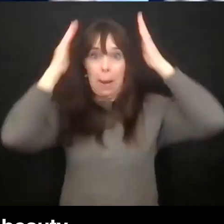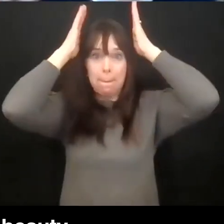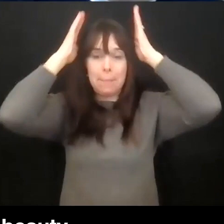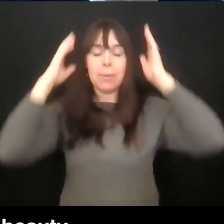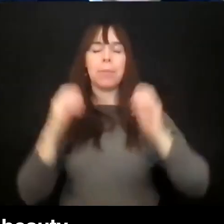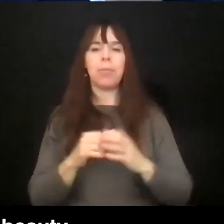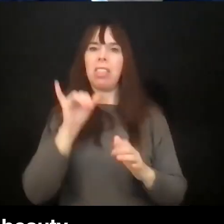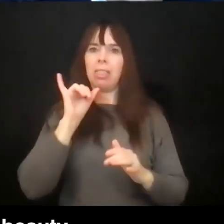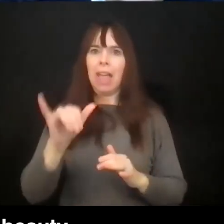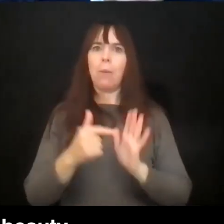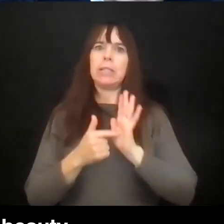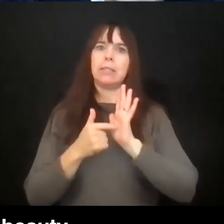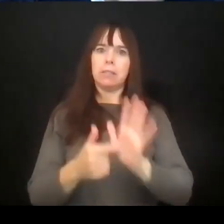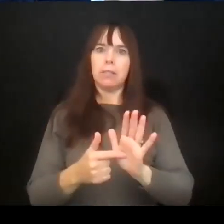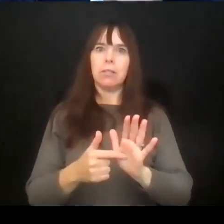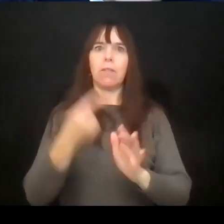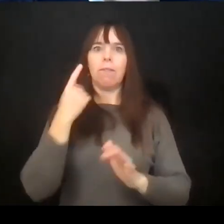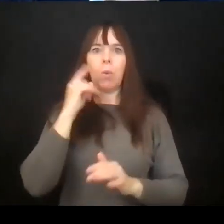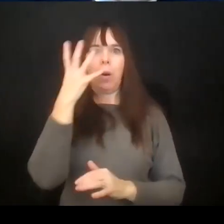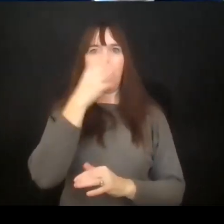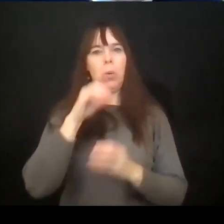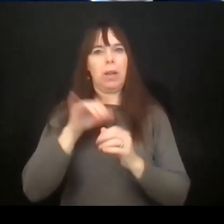a symbol of beauty.